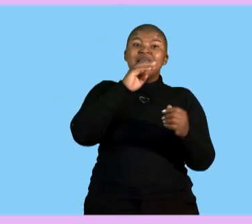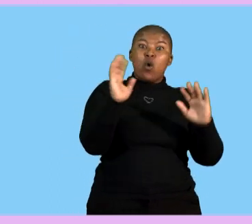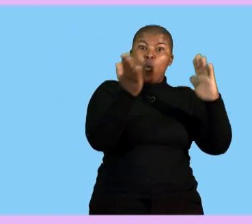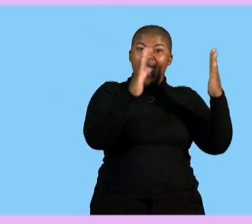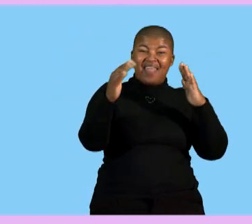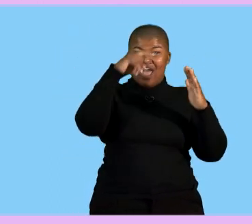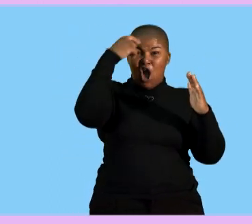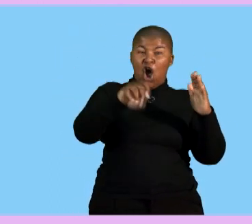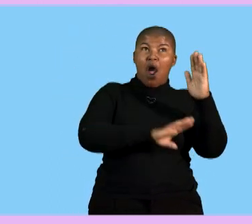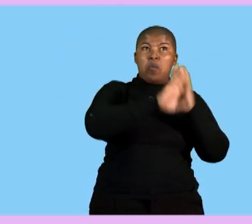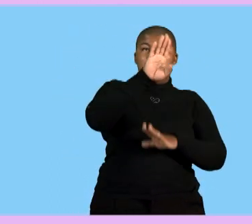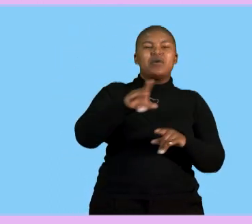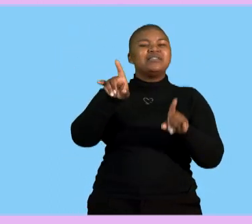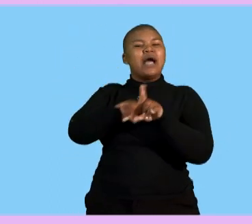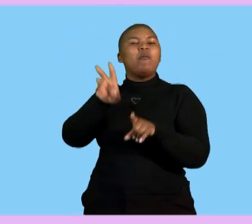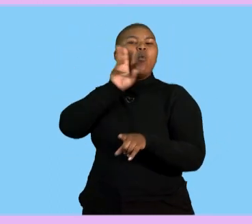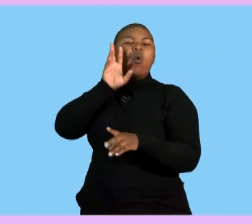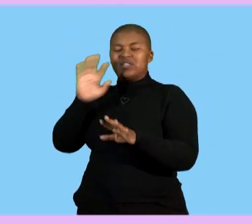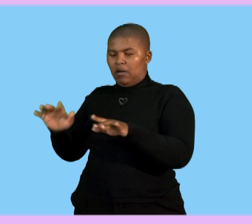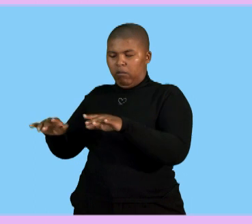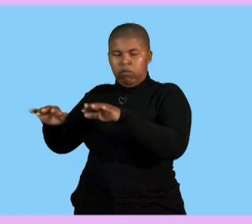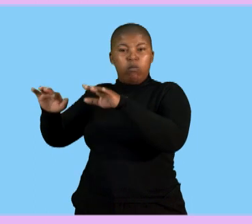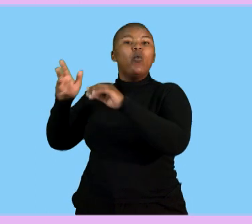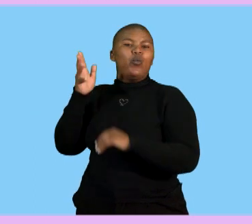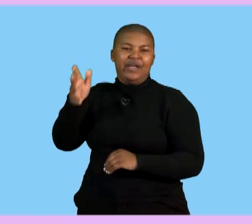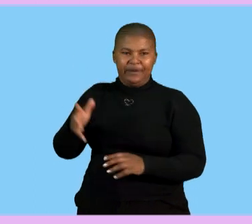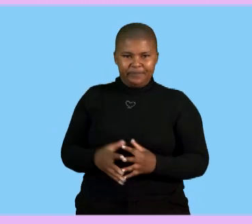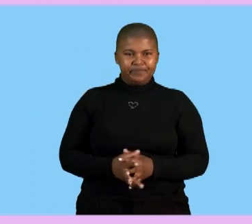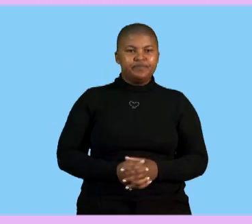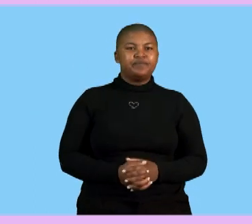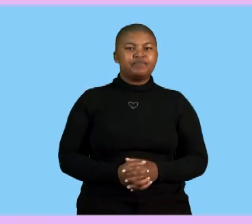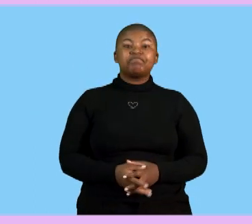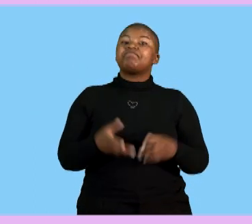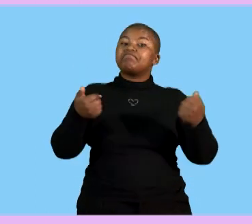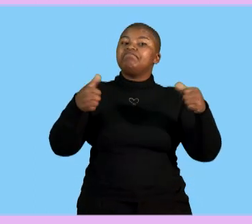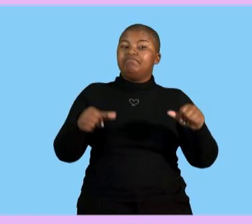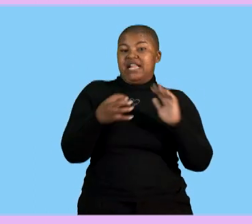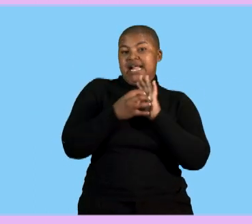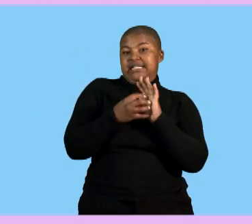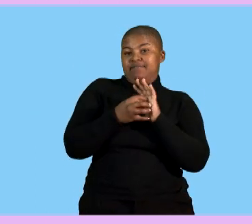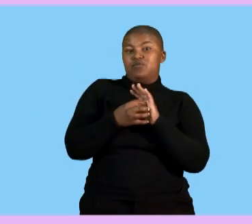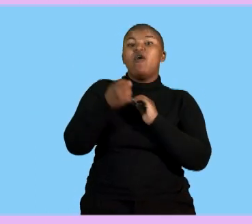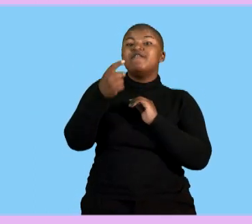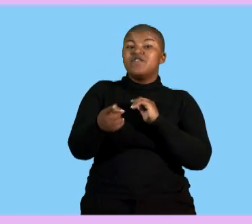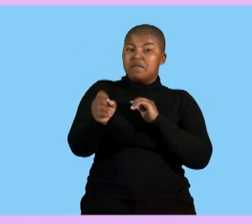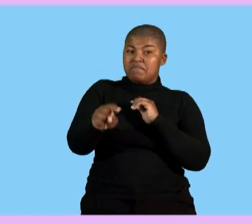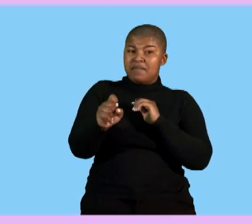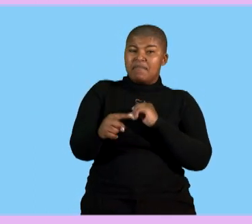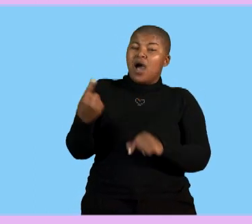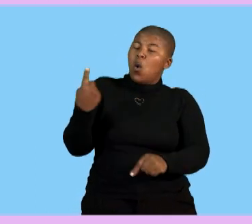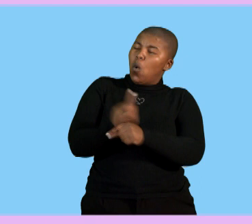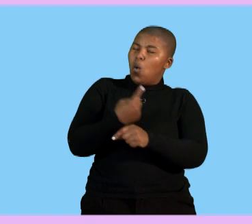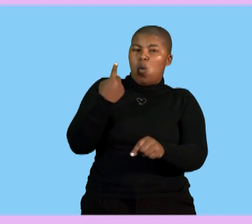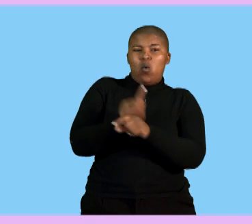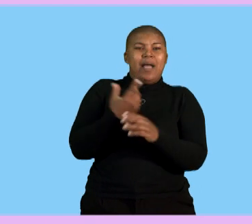and then the water will evaporate more. And then the other one, for this type of pattern, you will always